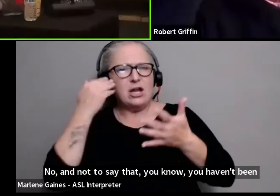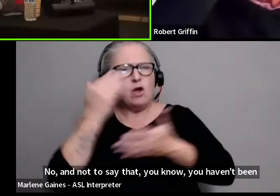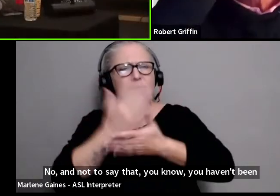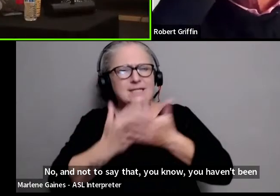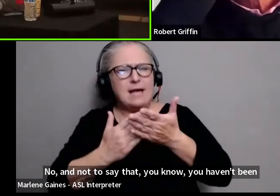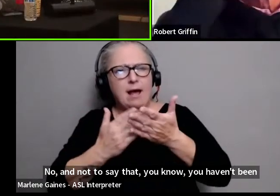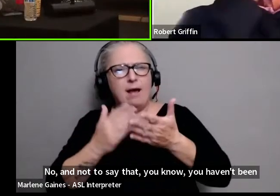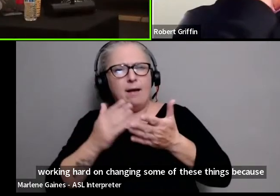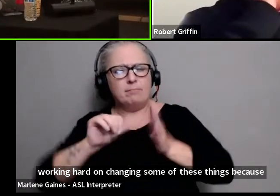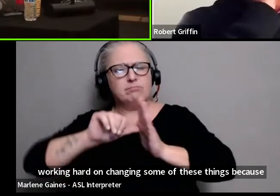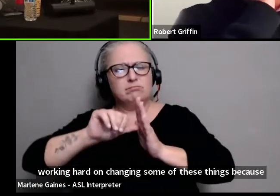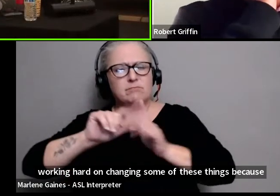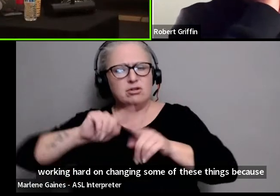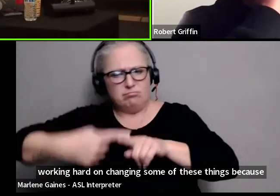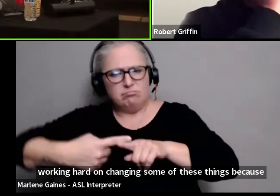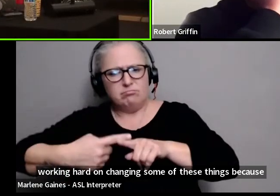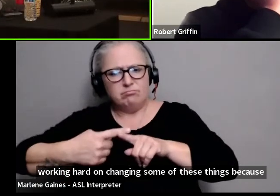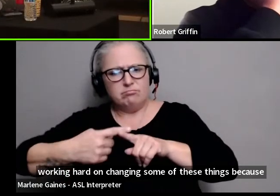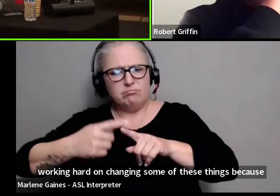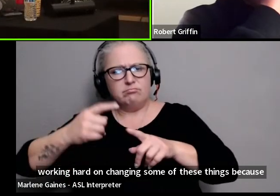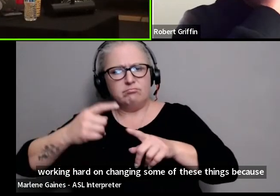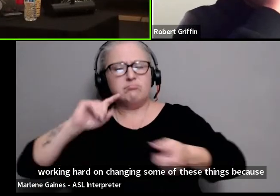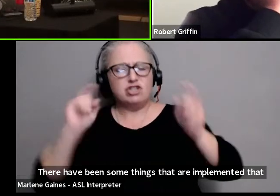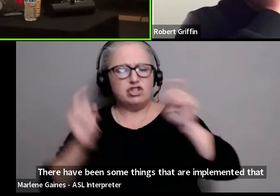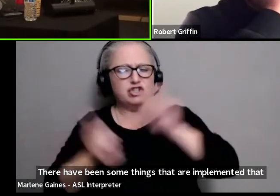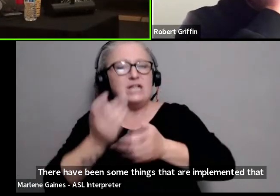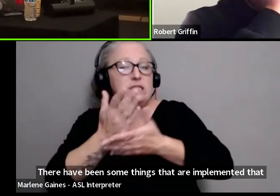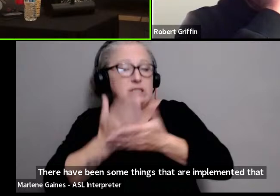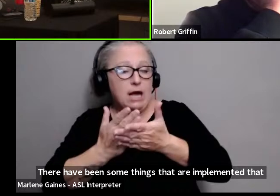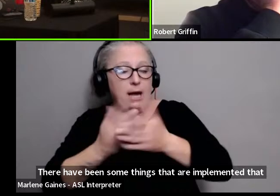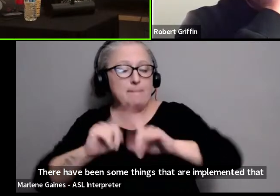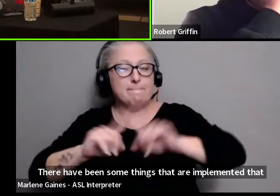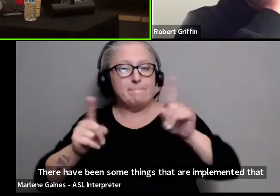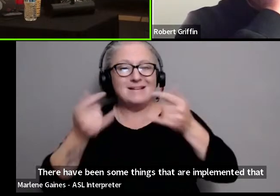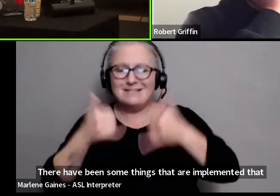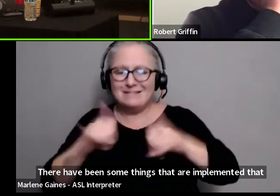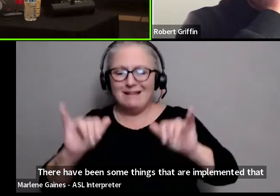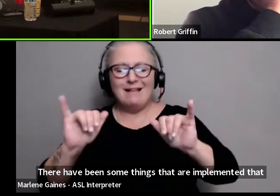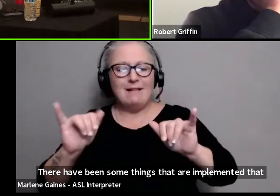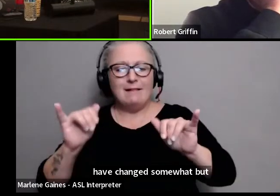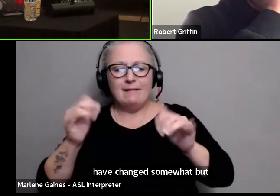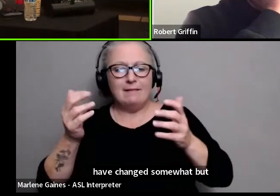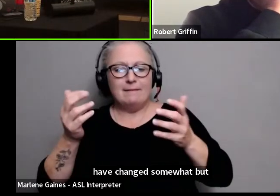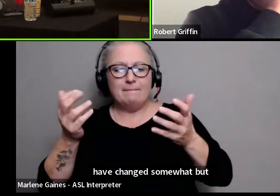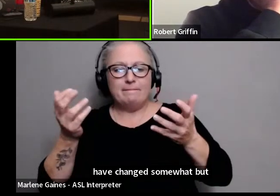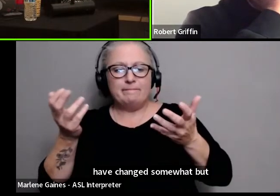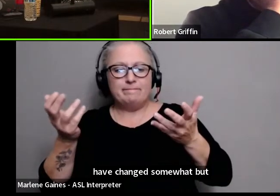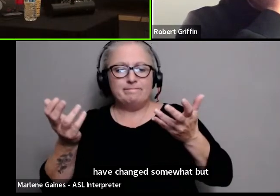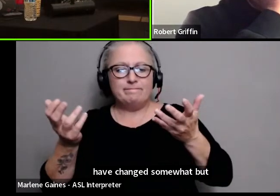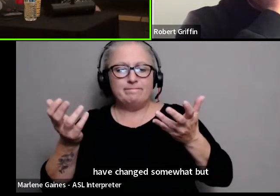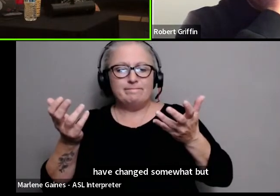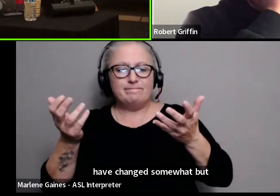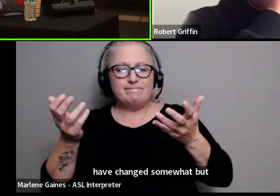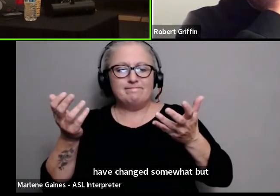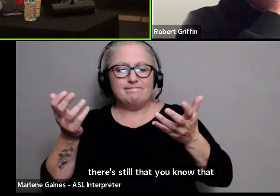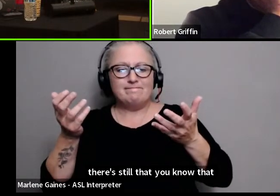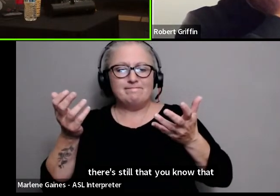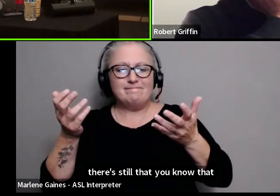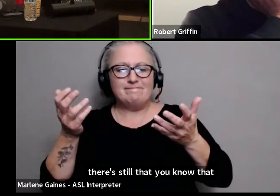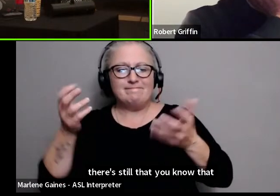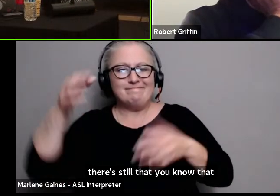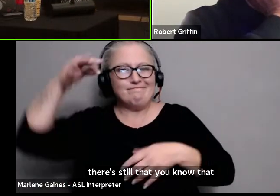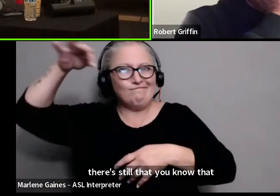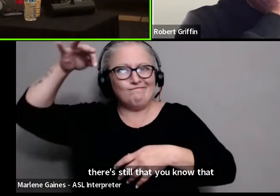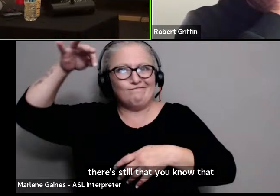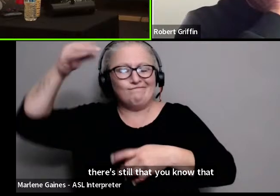things that are implemented that have changed somewhat, but there's still that, you know, that thing that hangs over